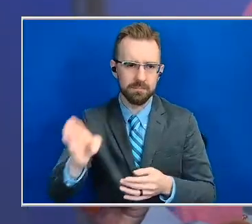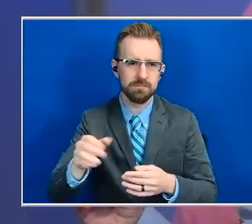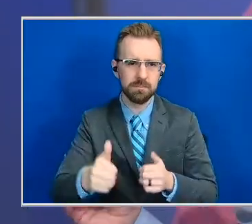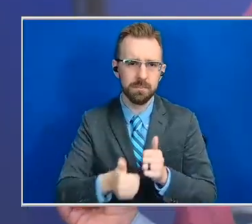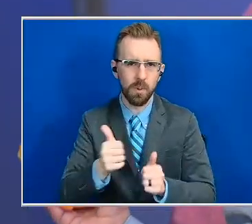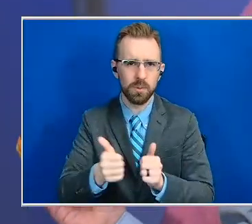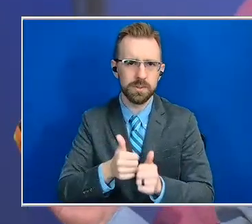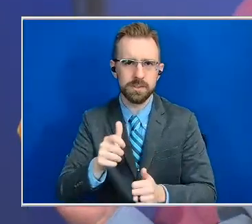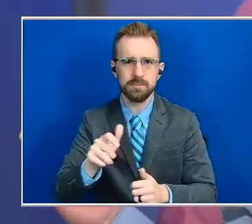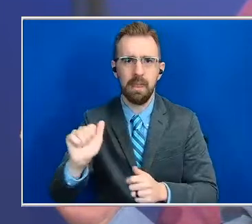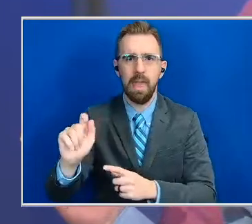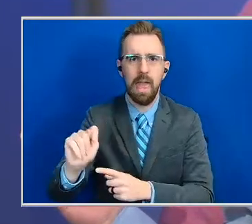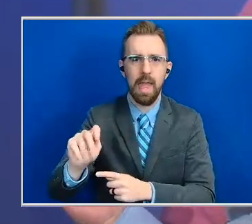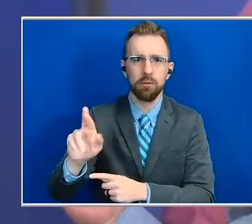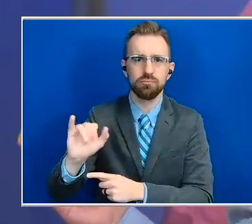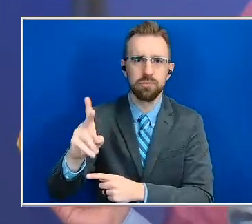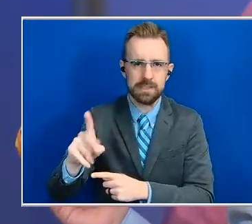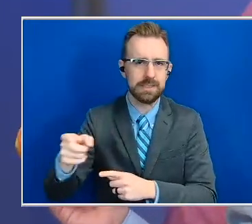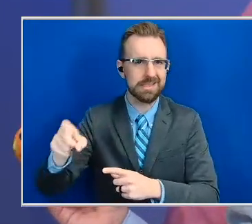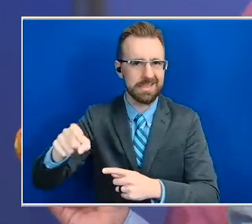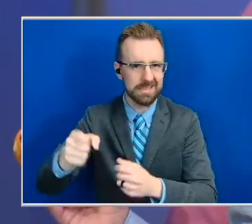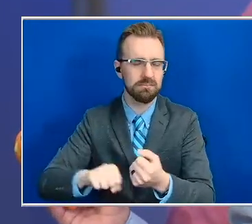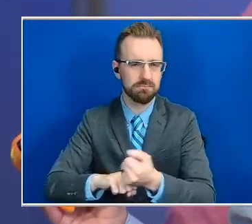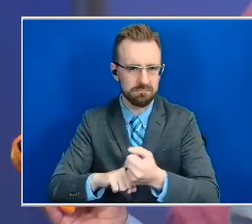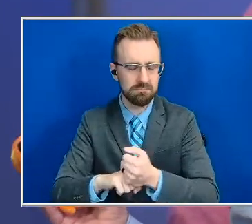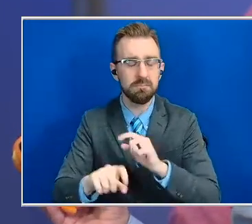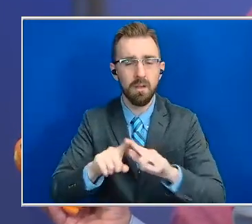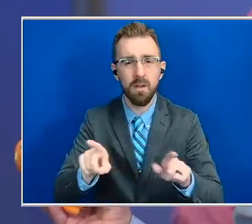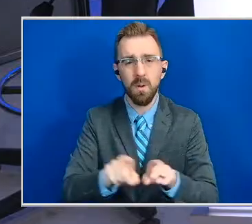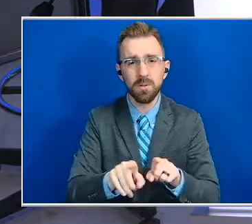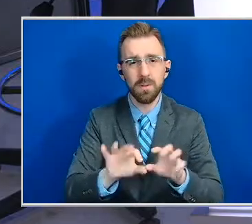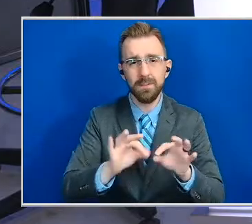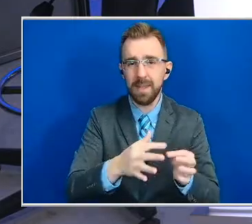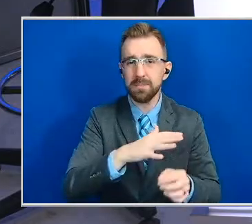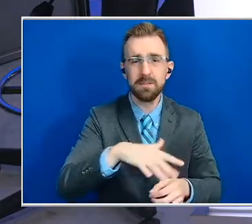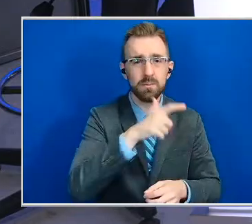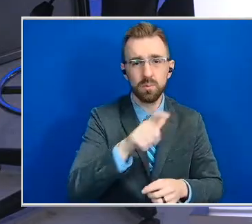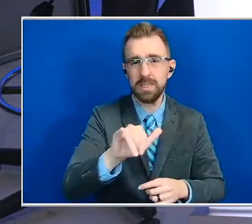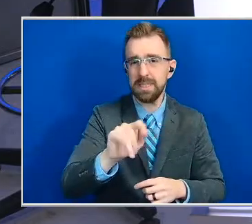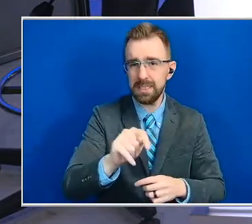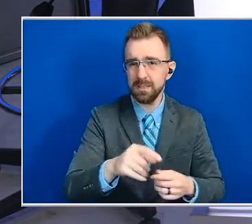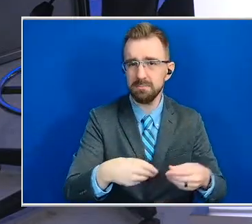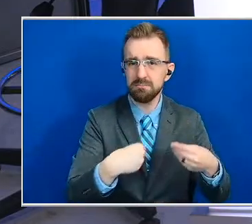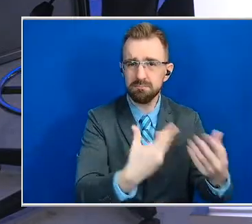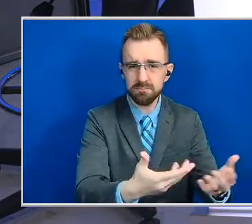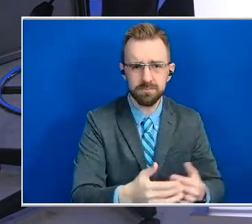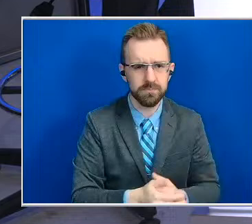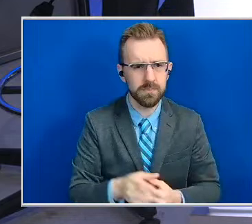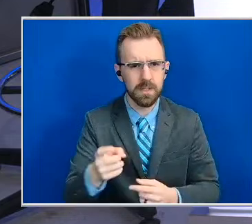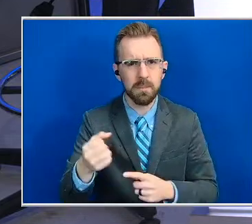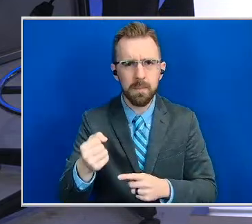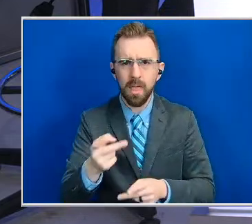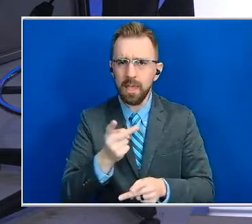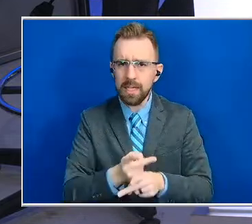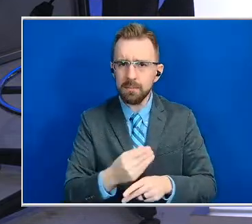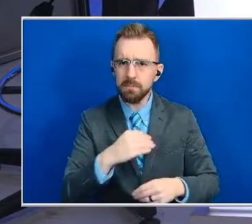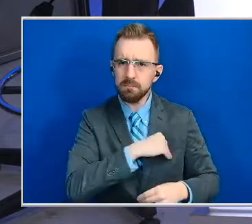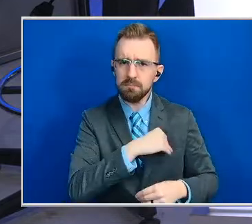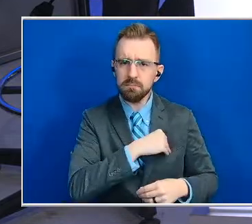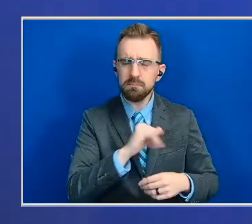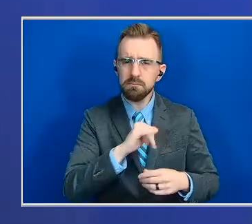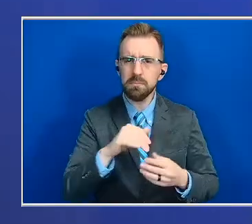babies, but it also goes to families in need, too. Oh, wow. And so does the milk retain all its biological characteristics? There are